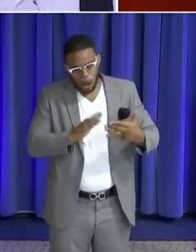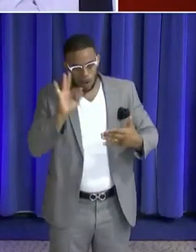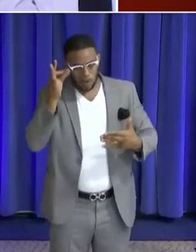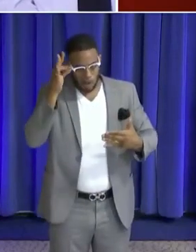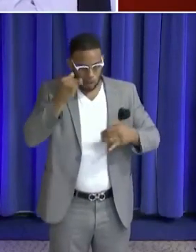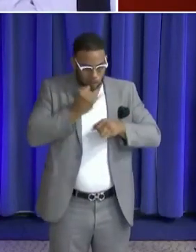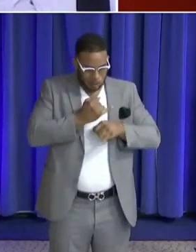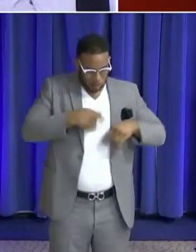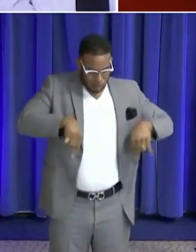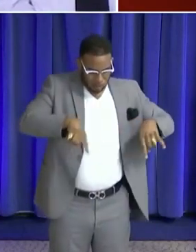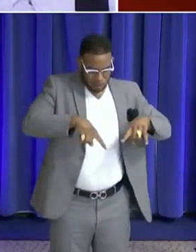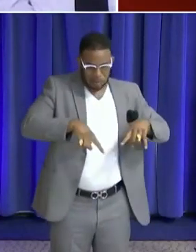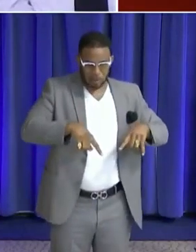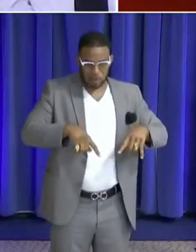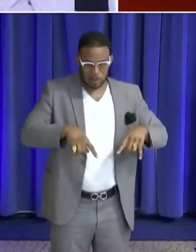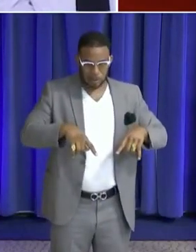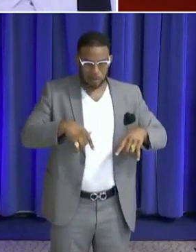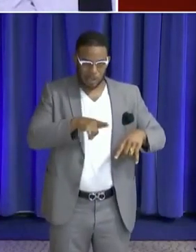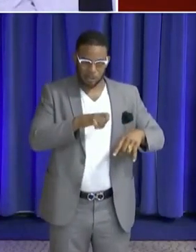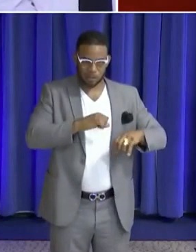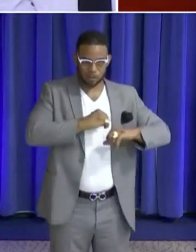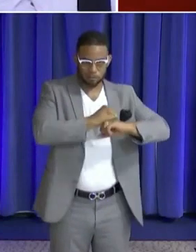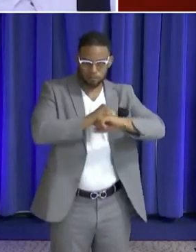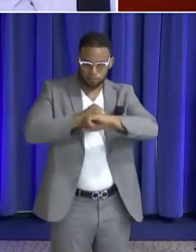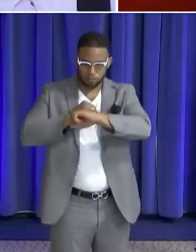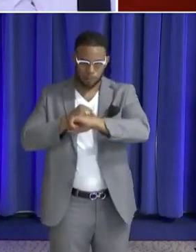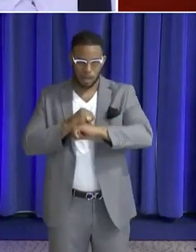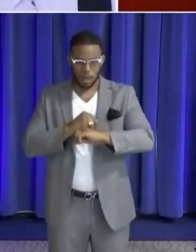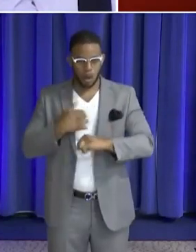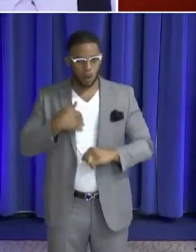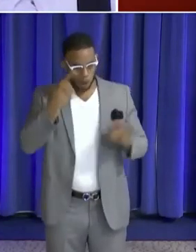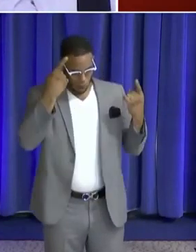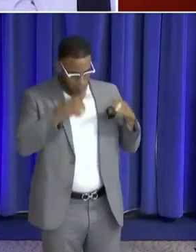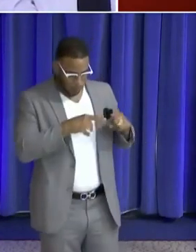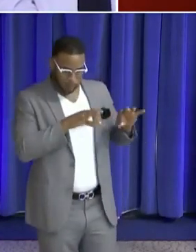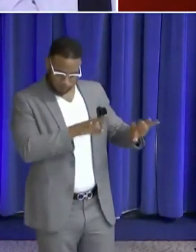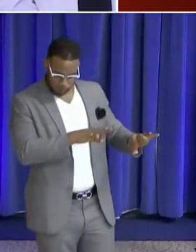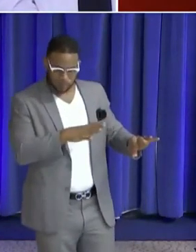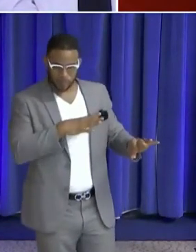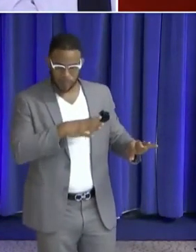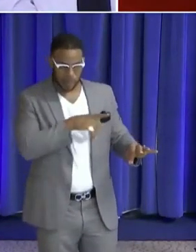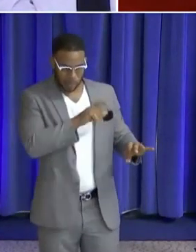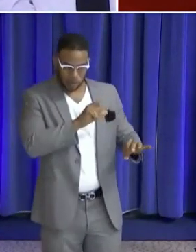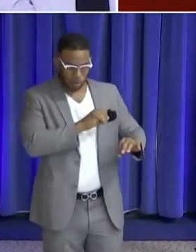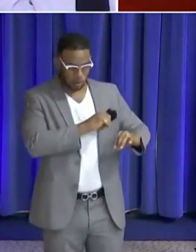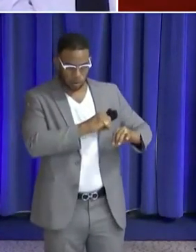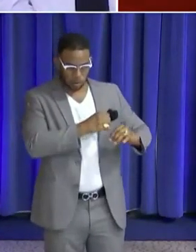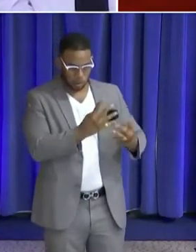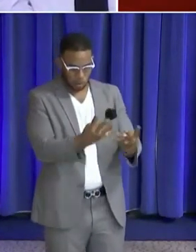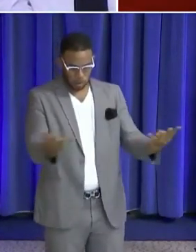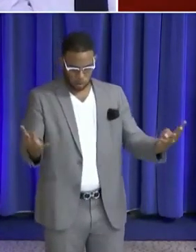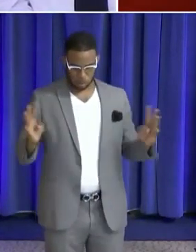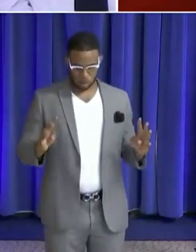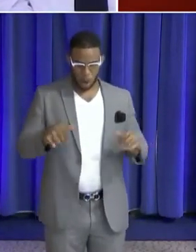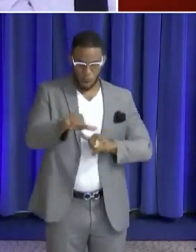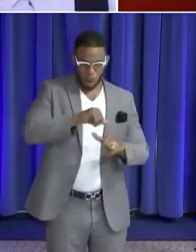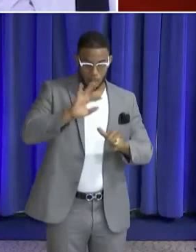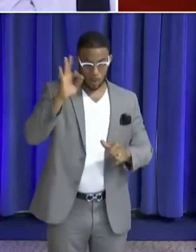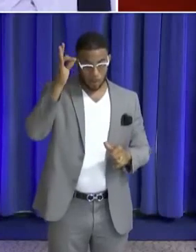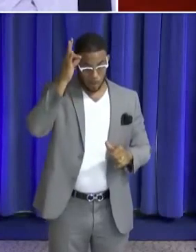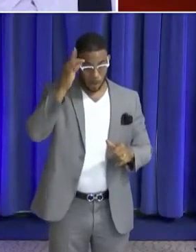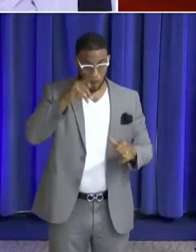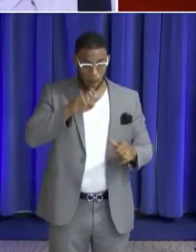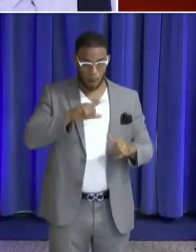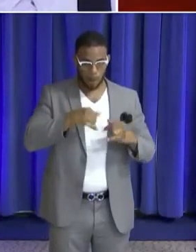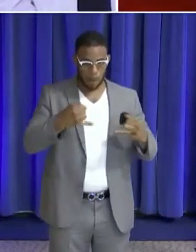they should police, in which we agree with, that they should police around the federal park. When they pushed out